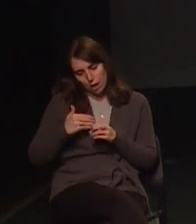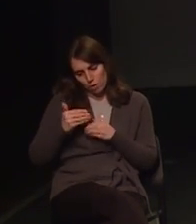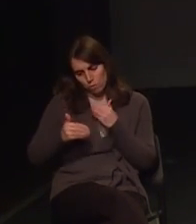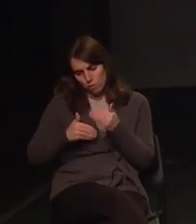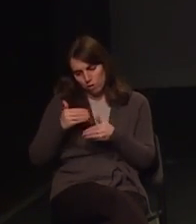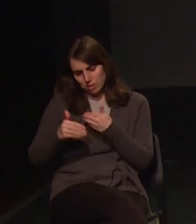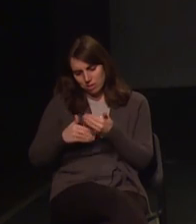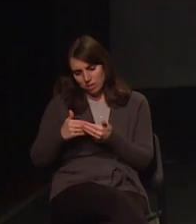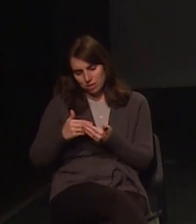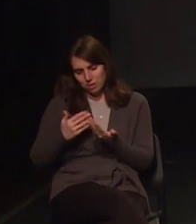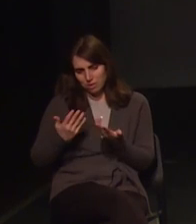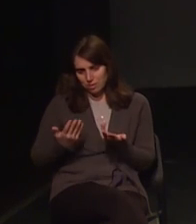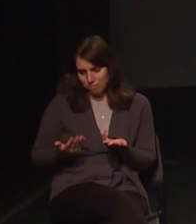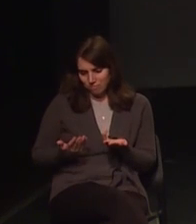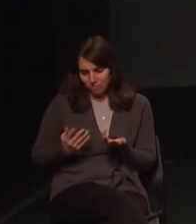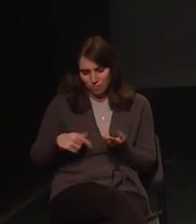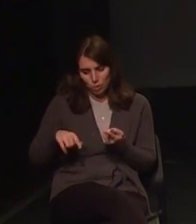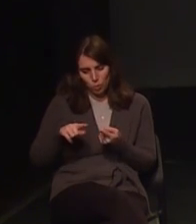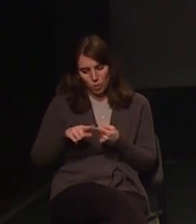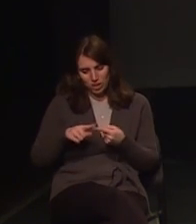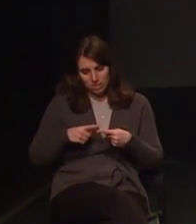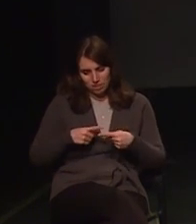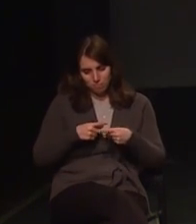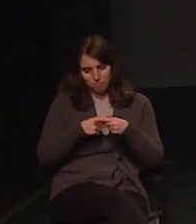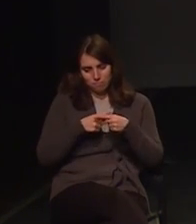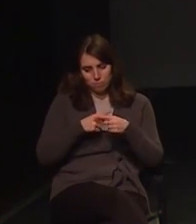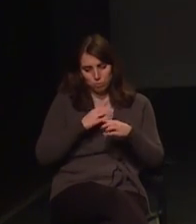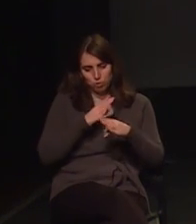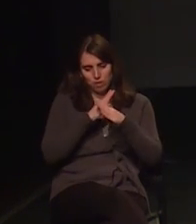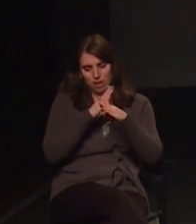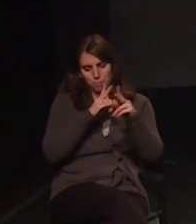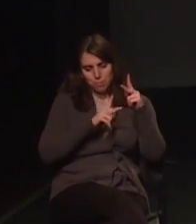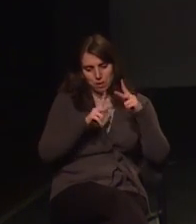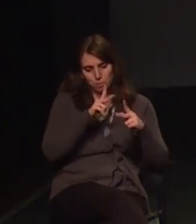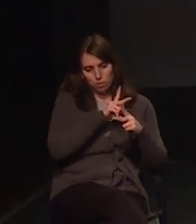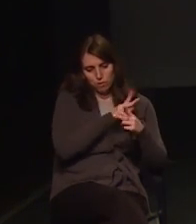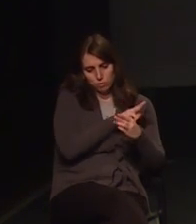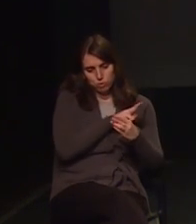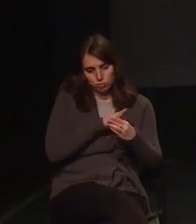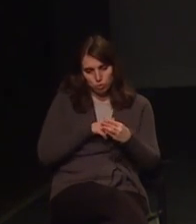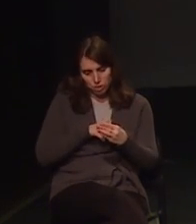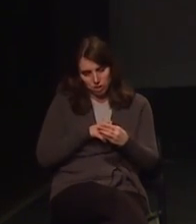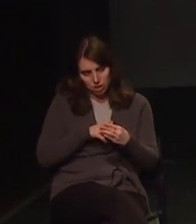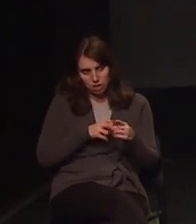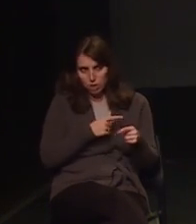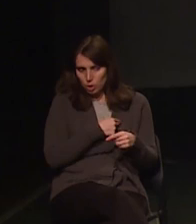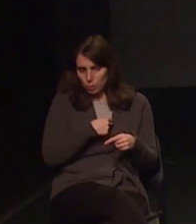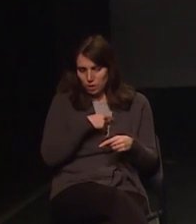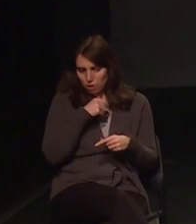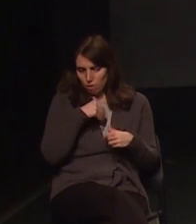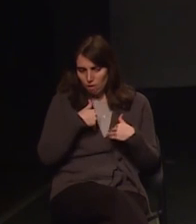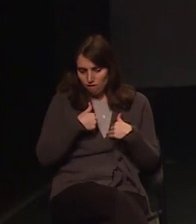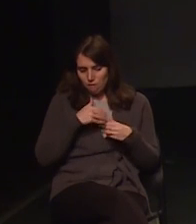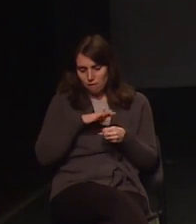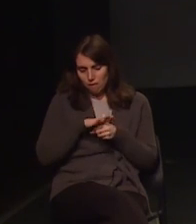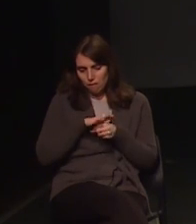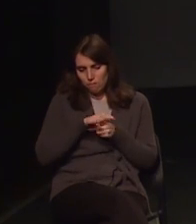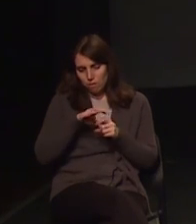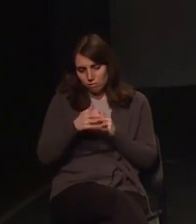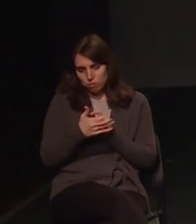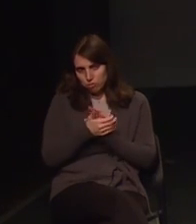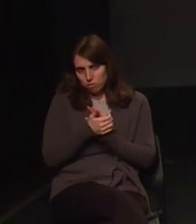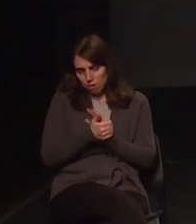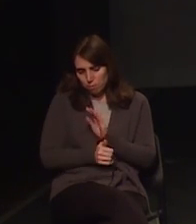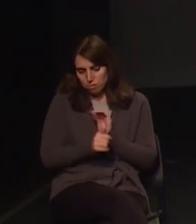as they are and to be validated for the work that they do. Awesome. And I would say where we don't have enough cultural competence to, right,